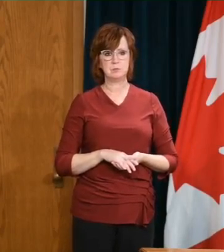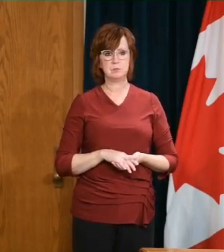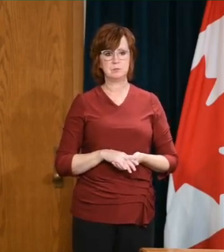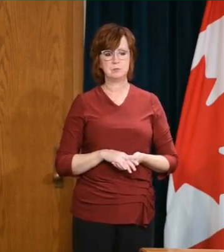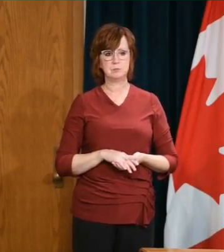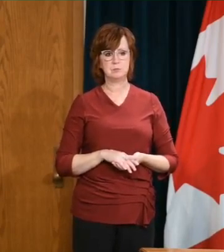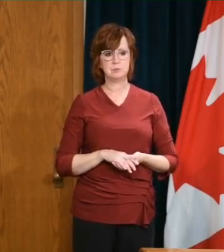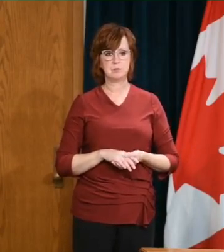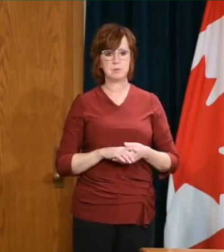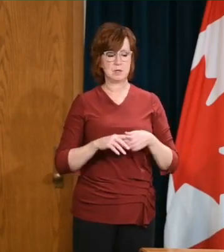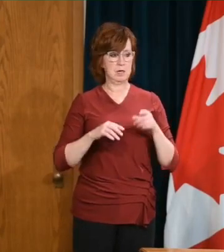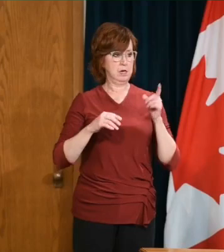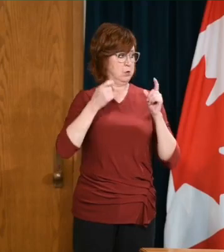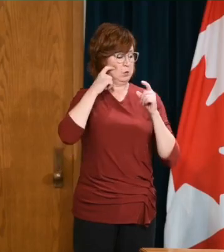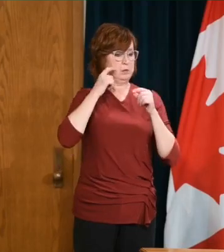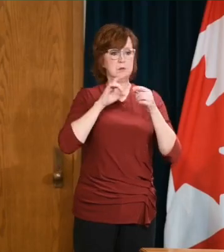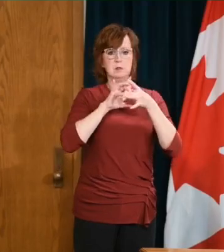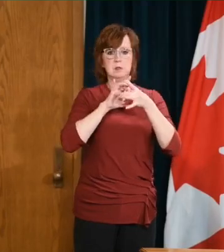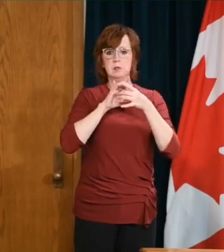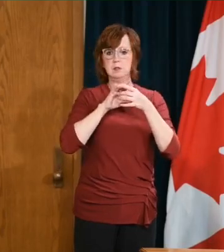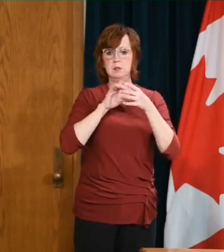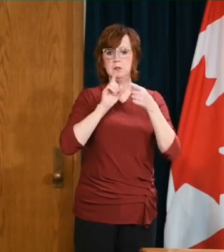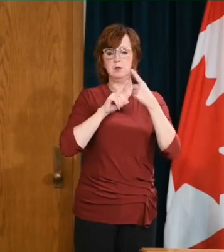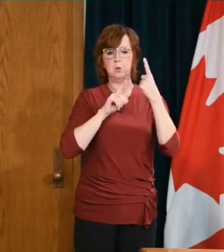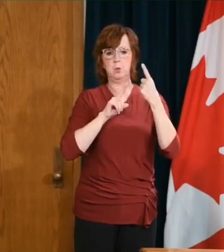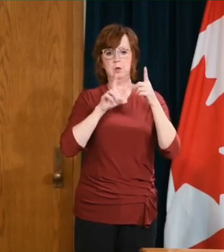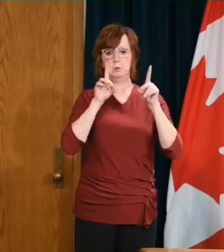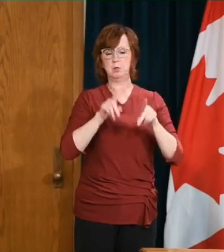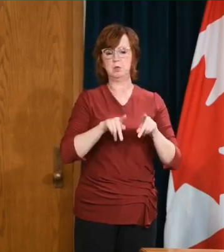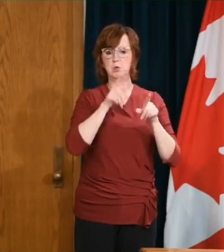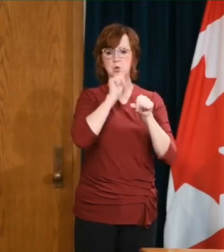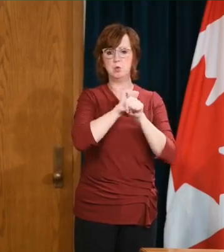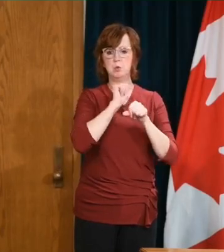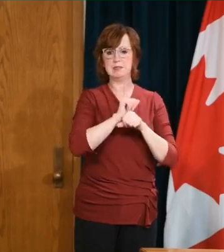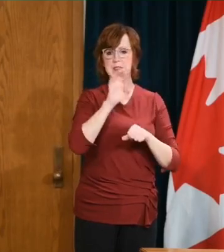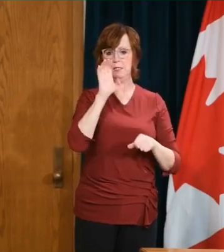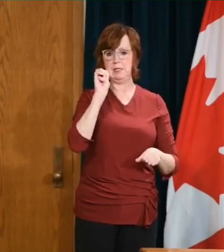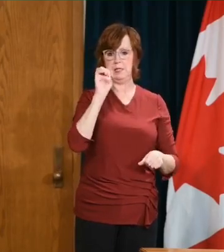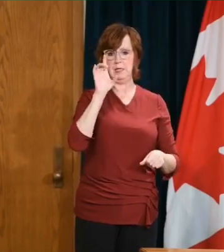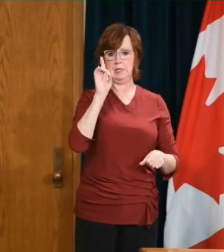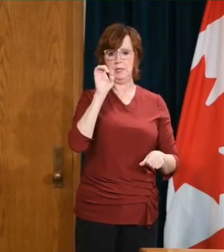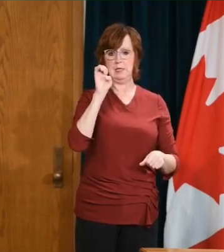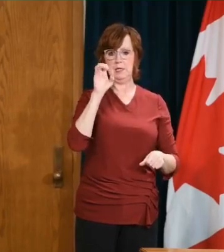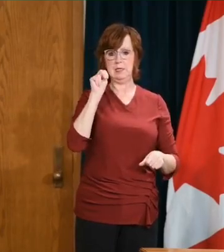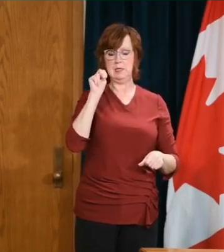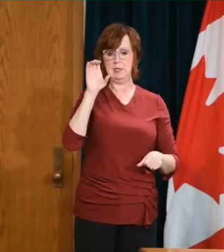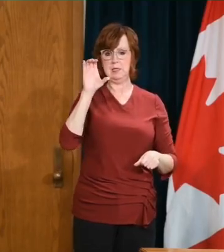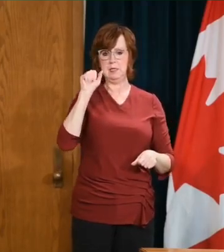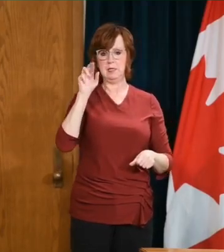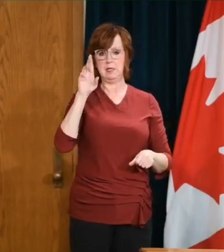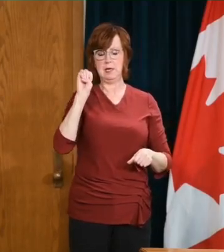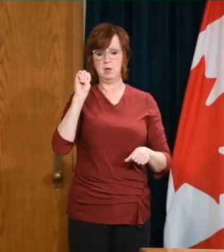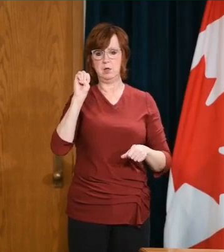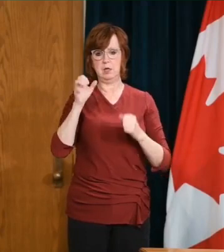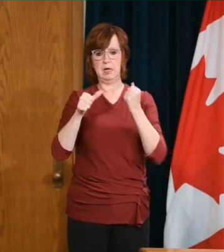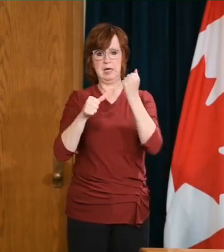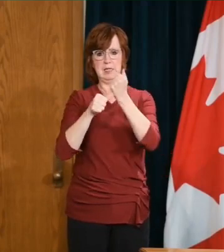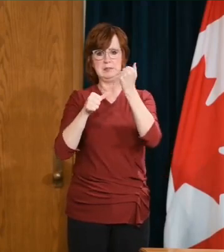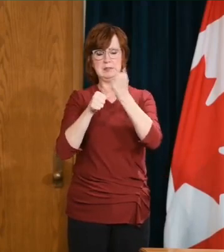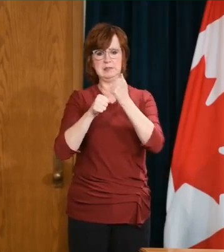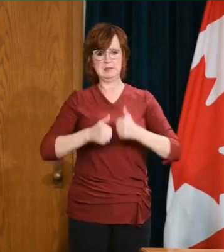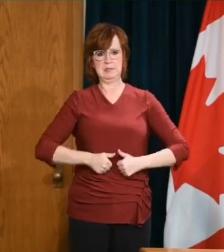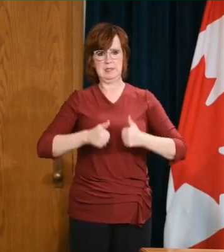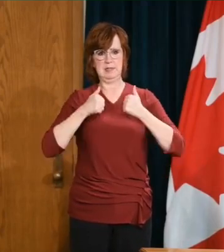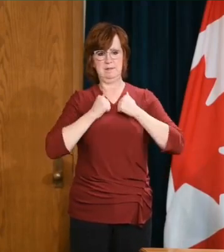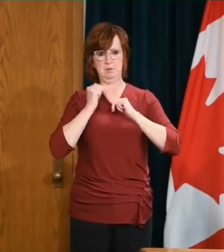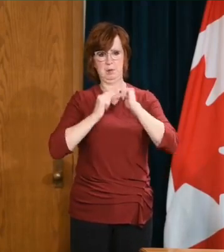in the news release a mention of an employee at Eden Care Assisted Living Facility. I just want to remind everyone